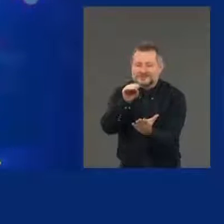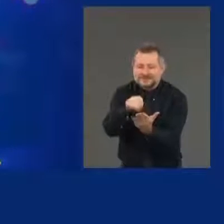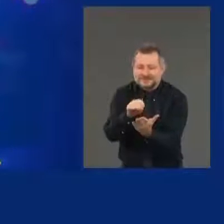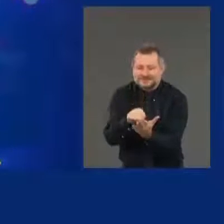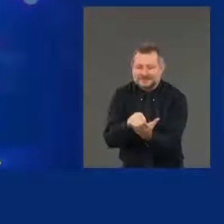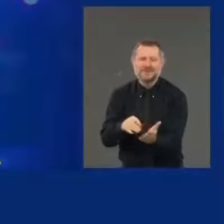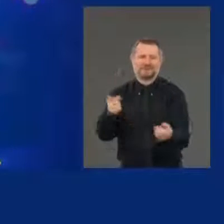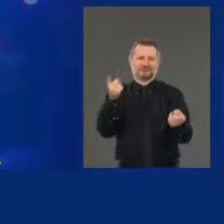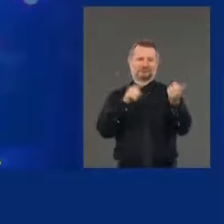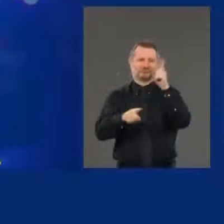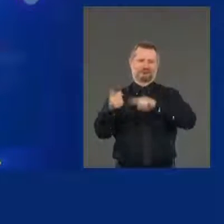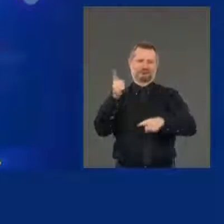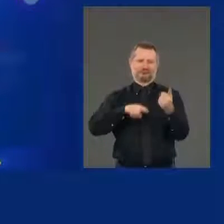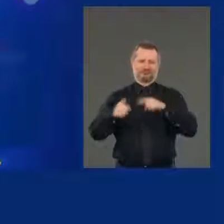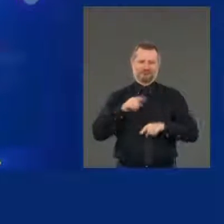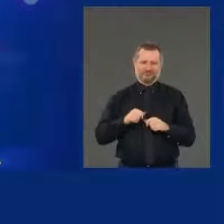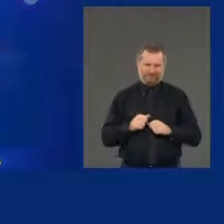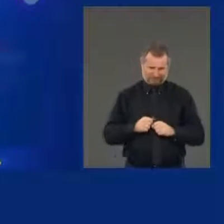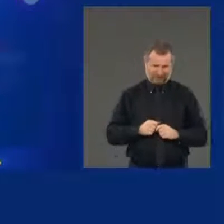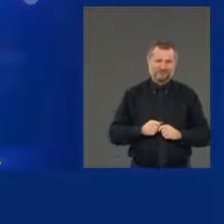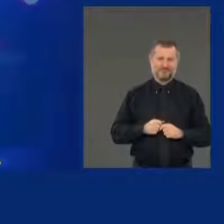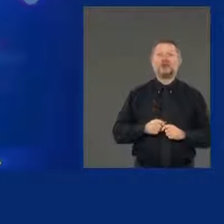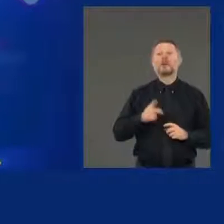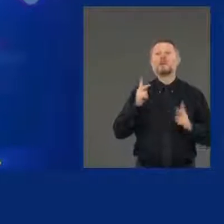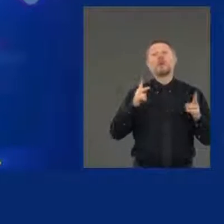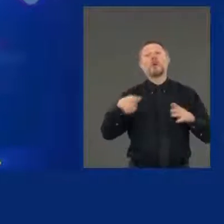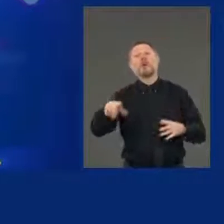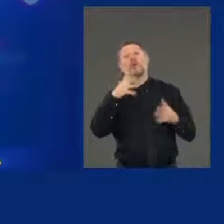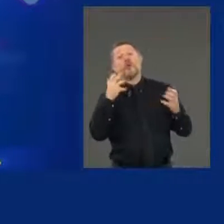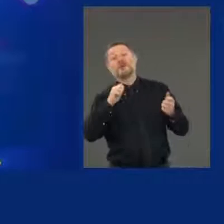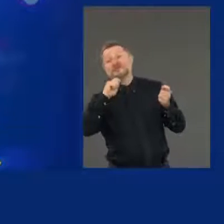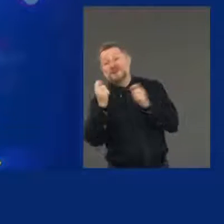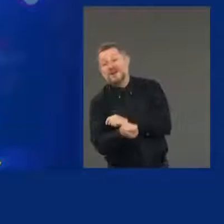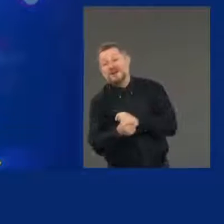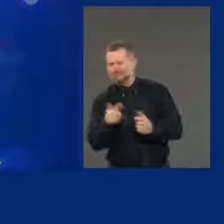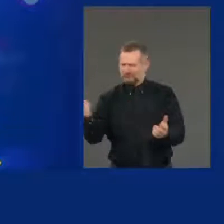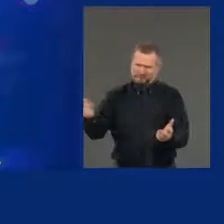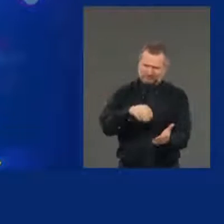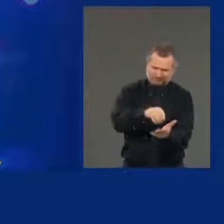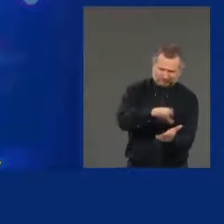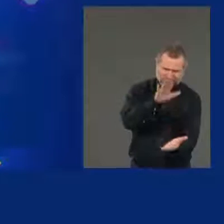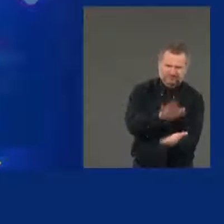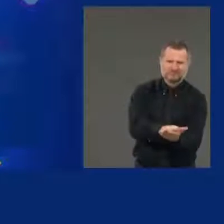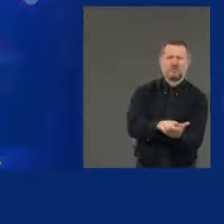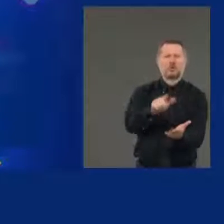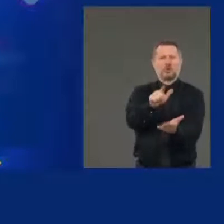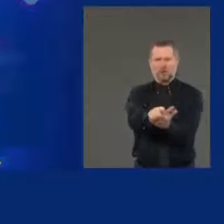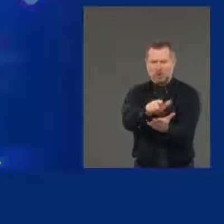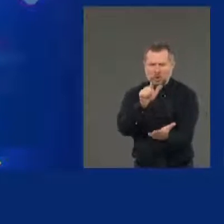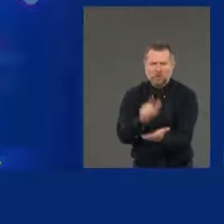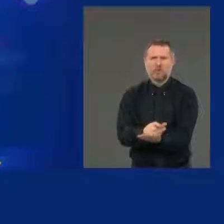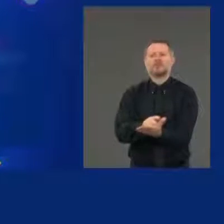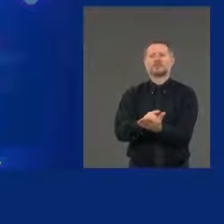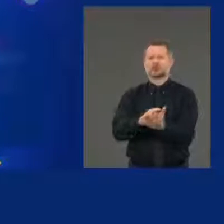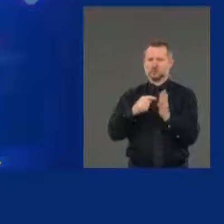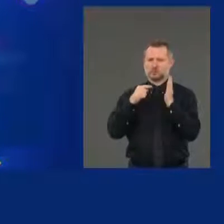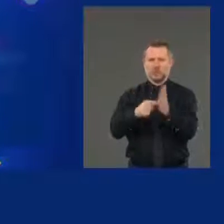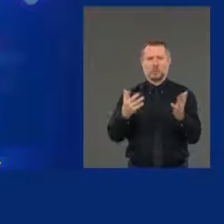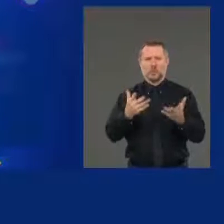in Albany, right? I want change. Good. Write the piece of legislation. Tell me what you want